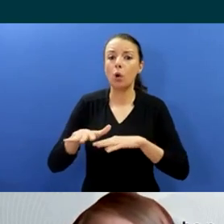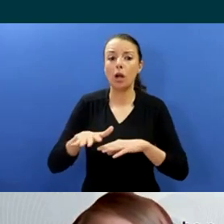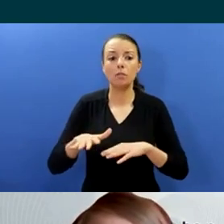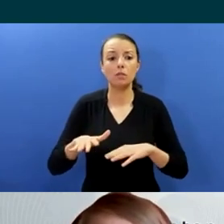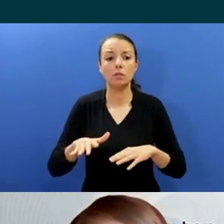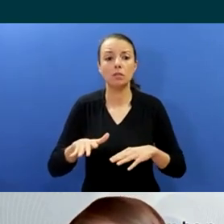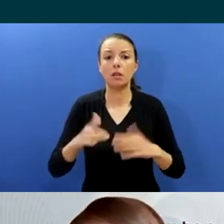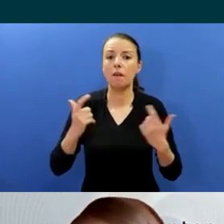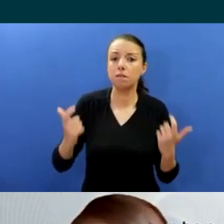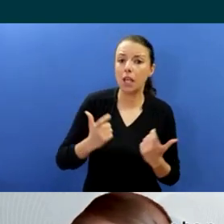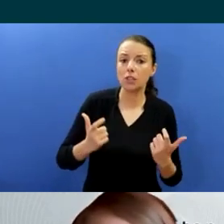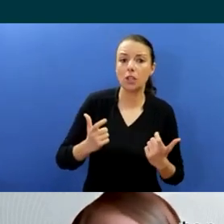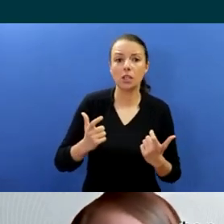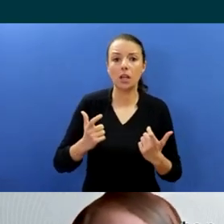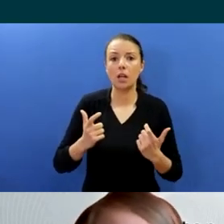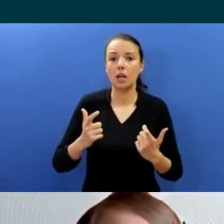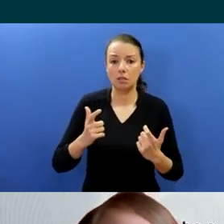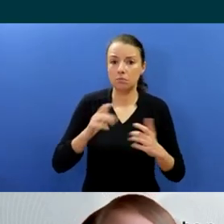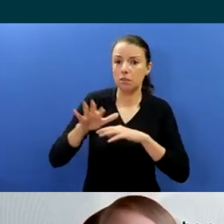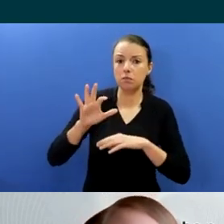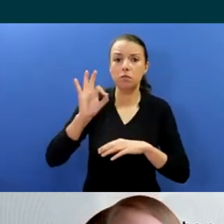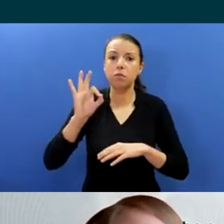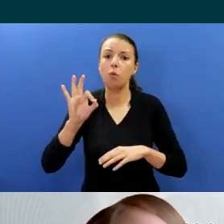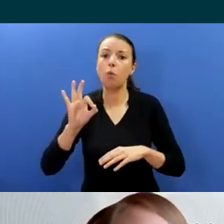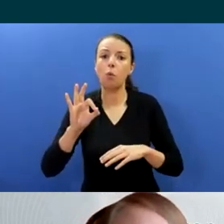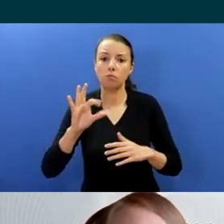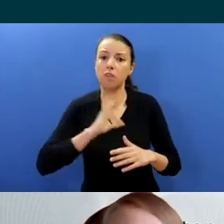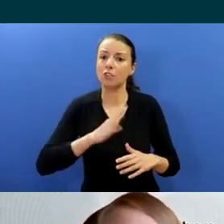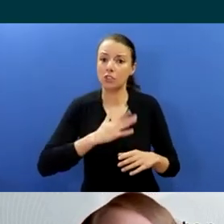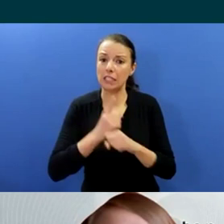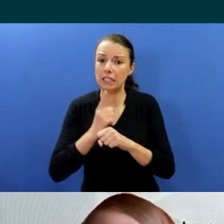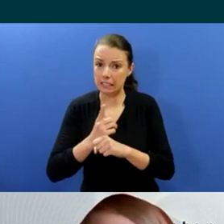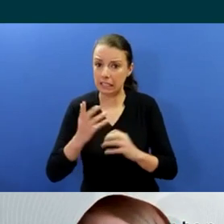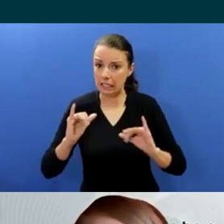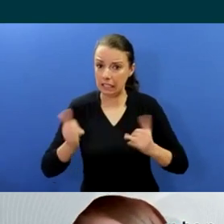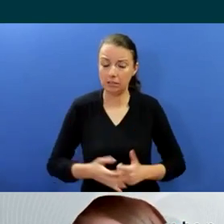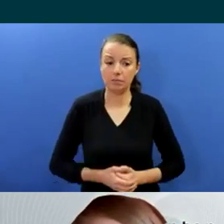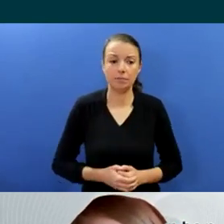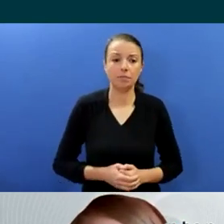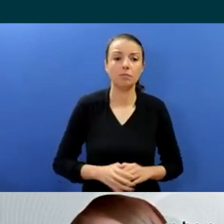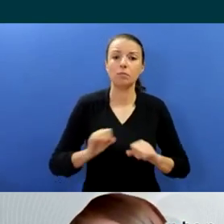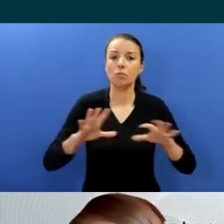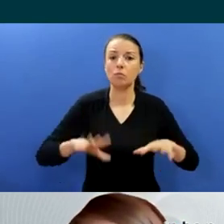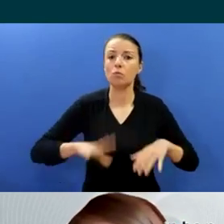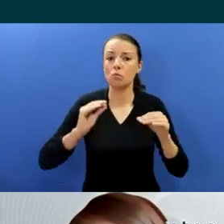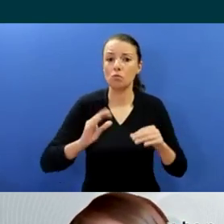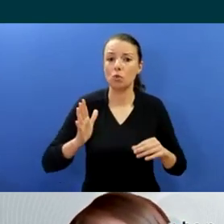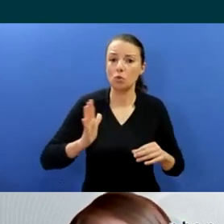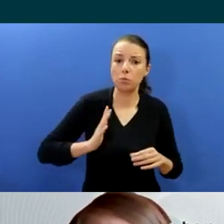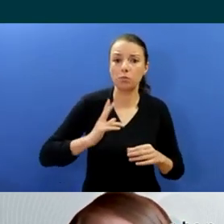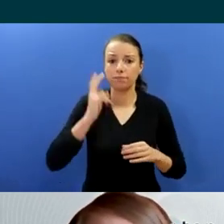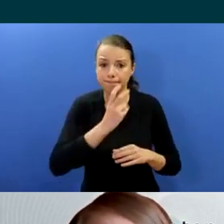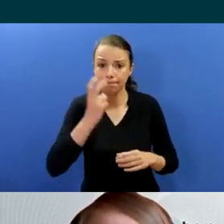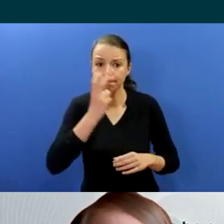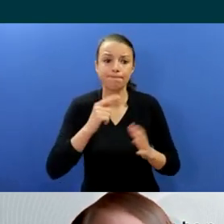many owners who attended were already interested in renovation or the topic in general. For these individuals, we were able, or hopefully able, to